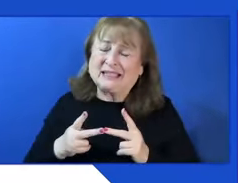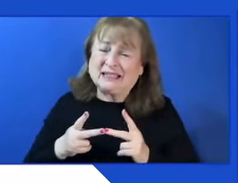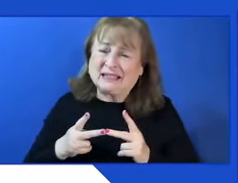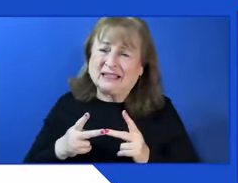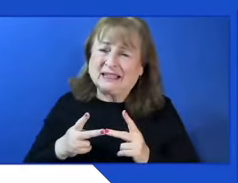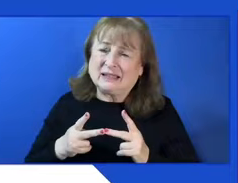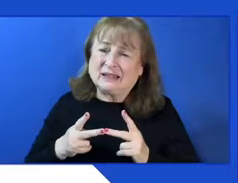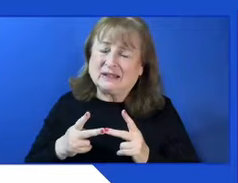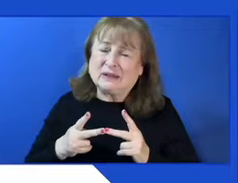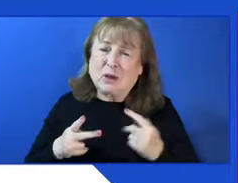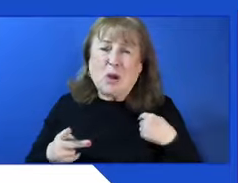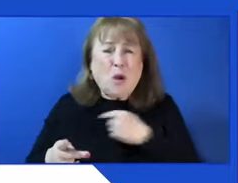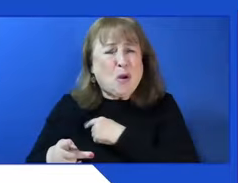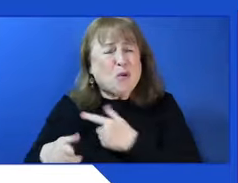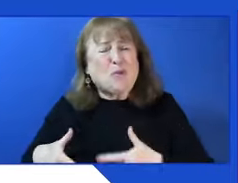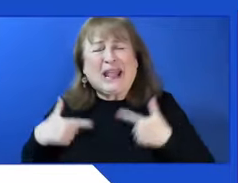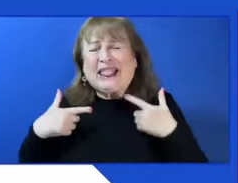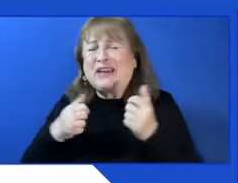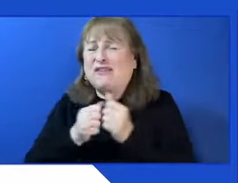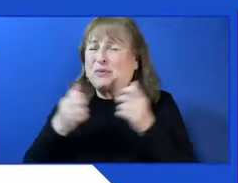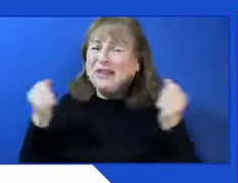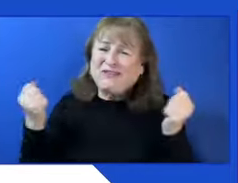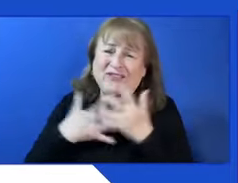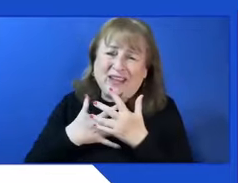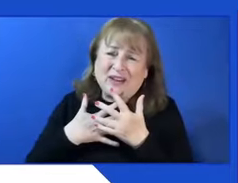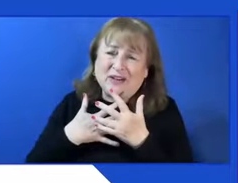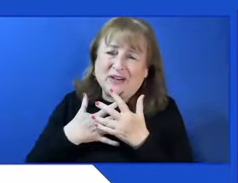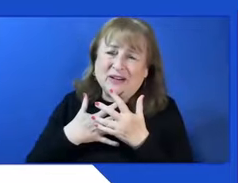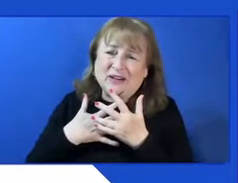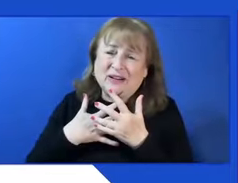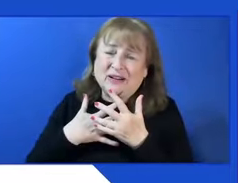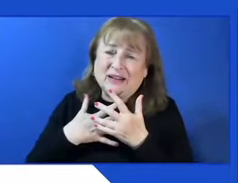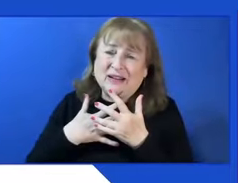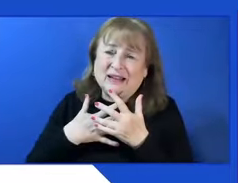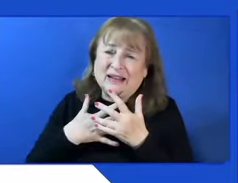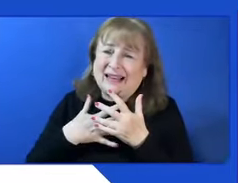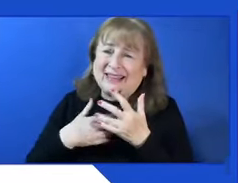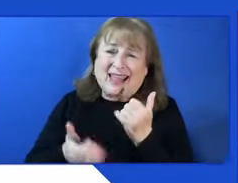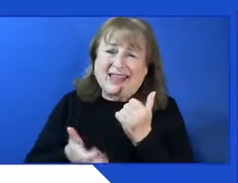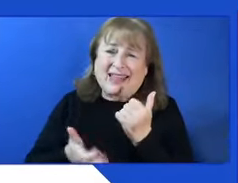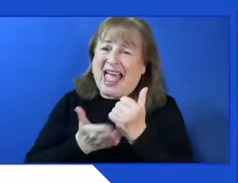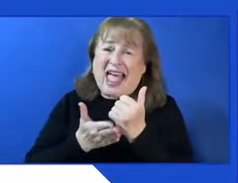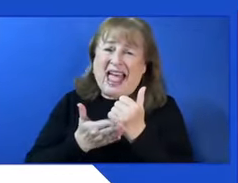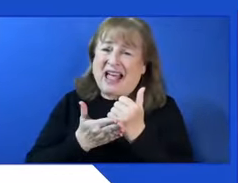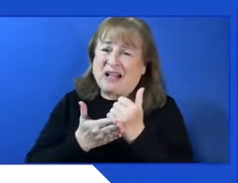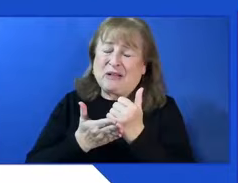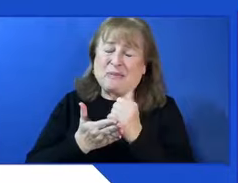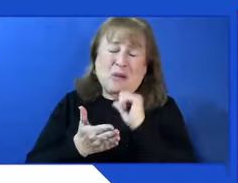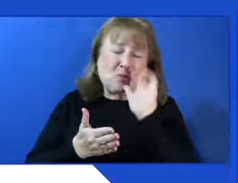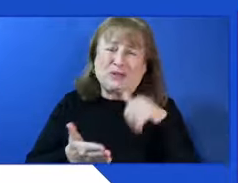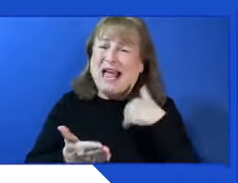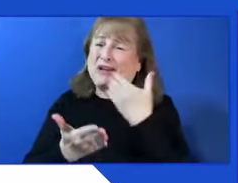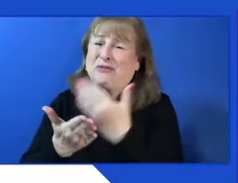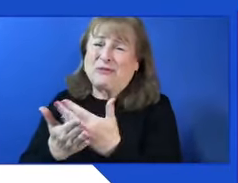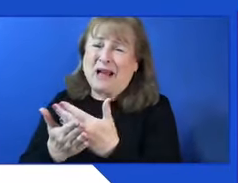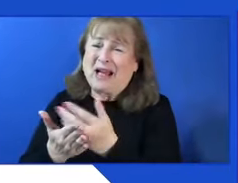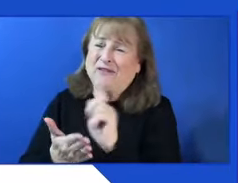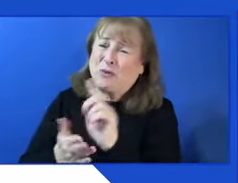We live in fear that the help might not get to the people who need it most.